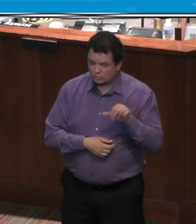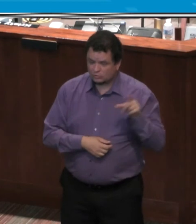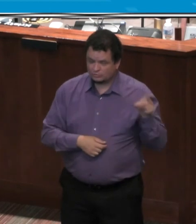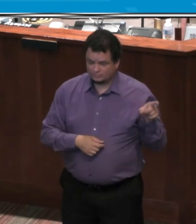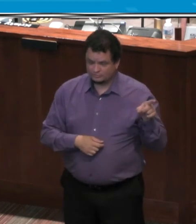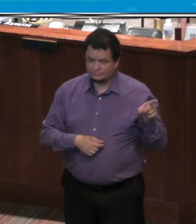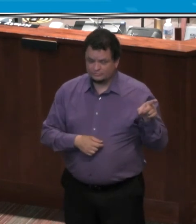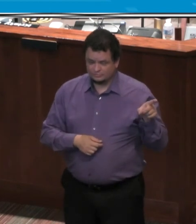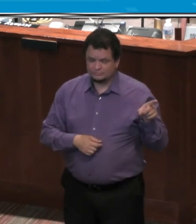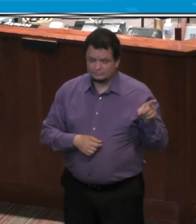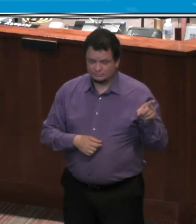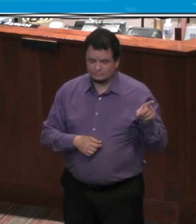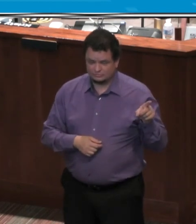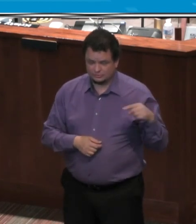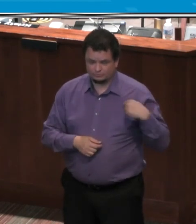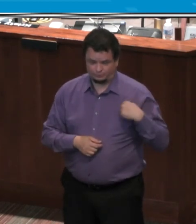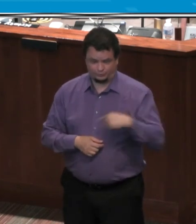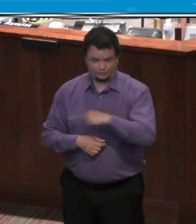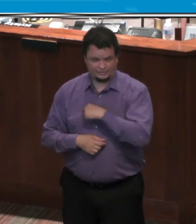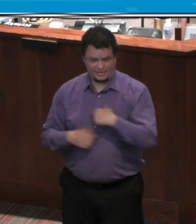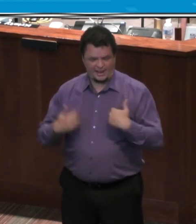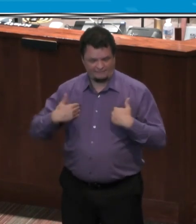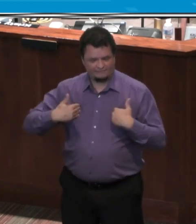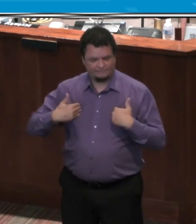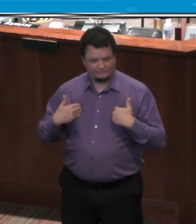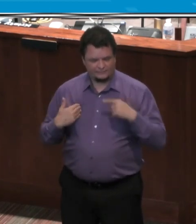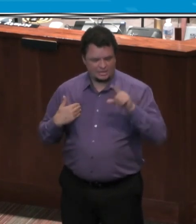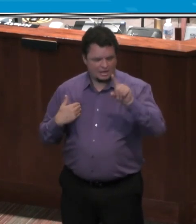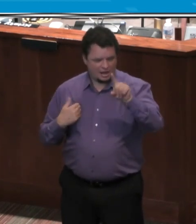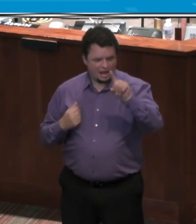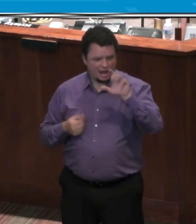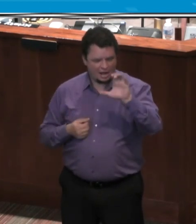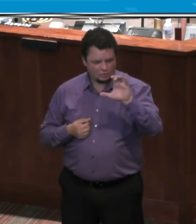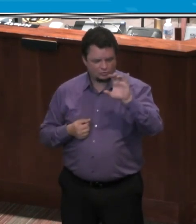to 100 for indoor capacity. I will